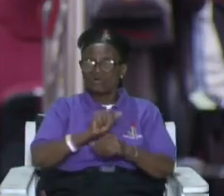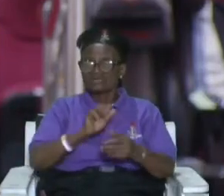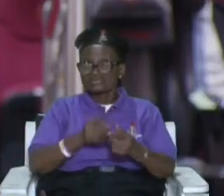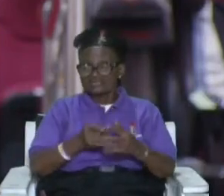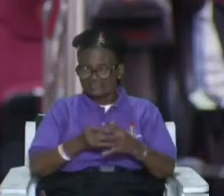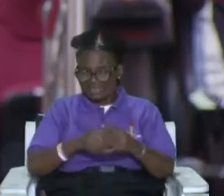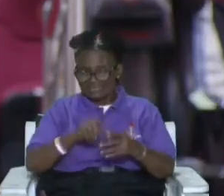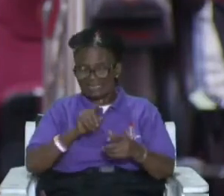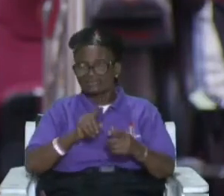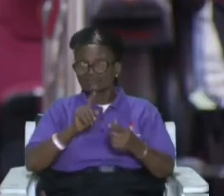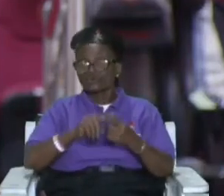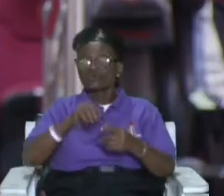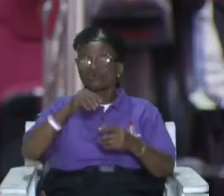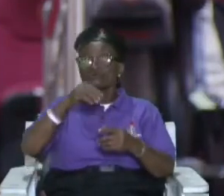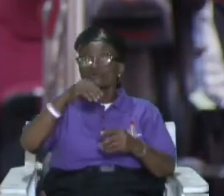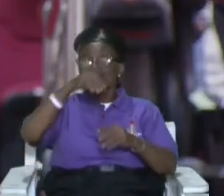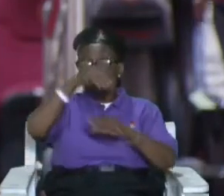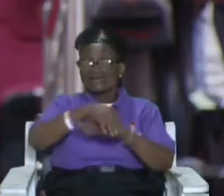Tonight, I'm raising my hand